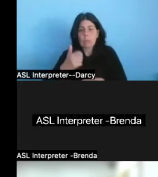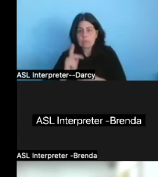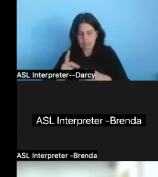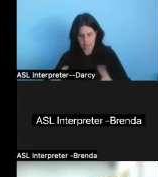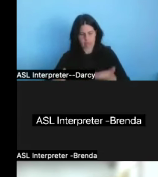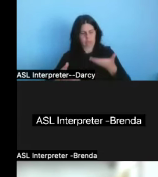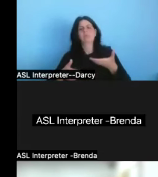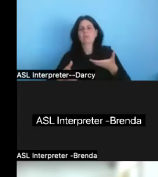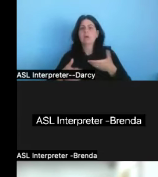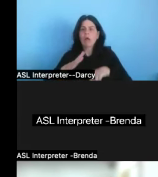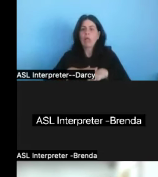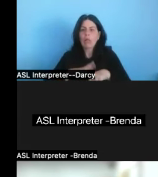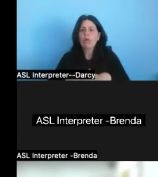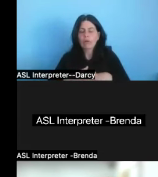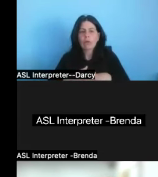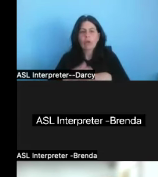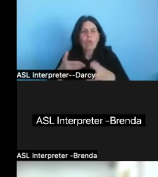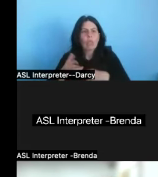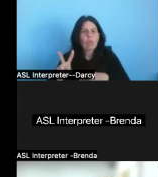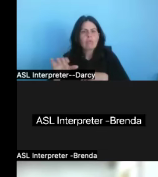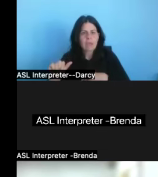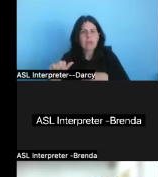WIA likely still felt the earthquake.